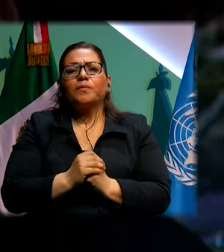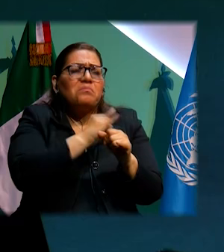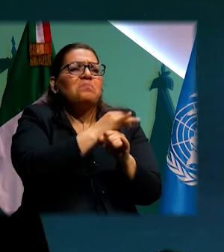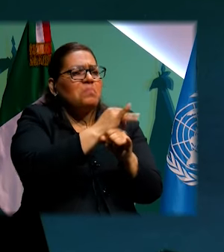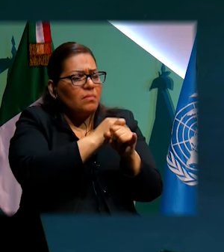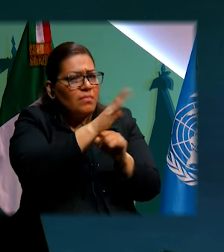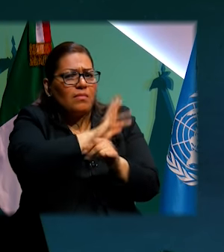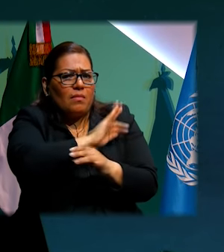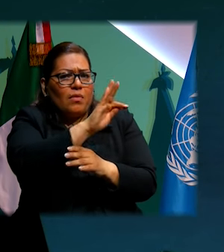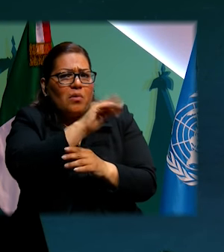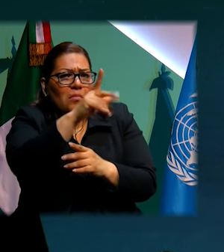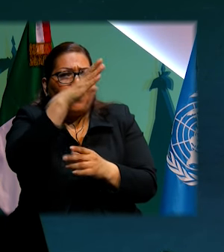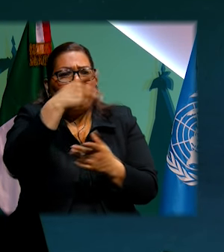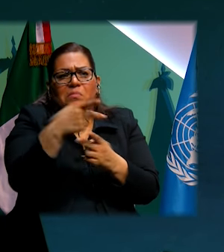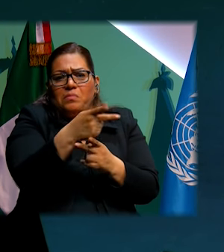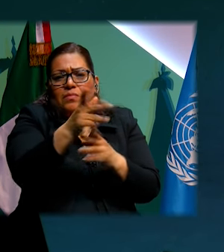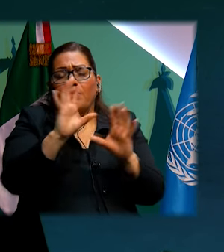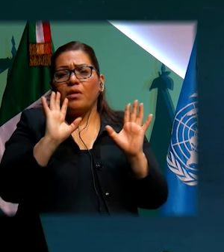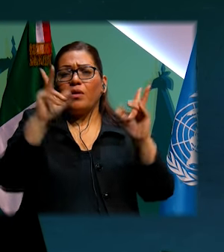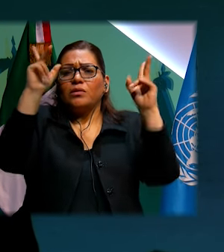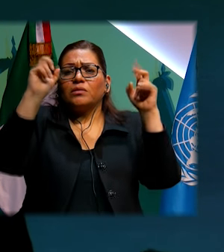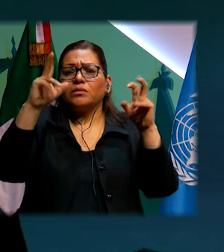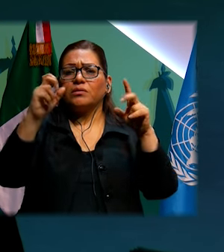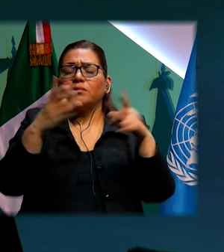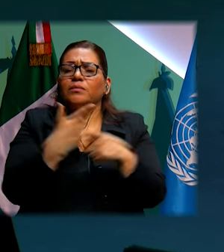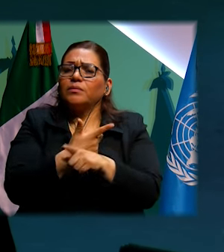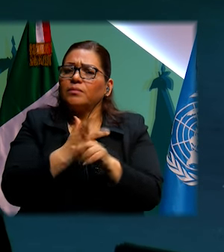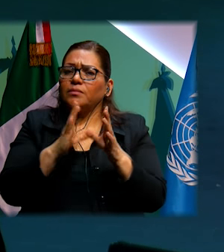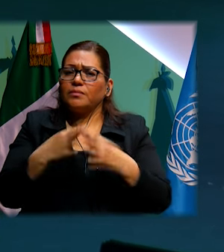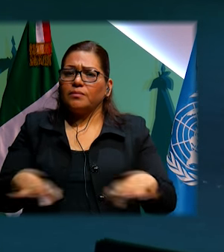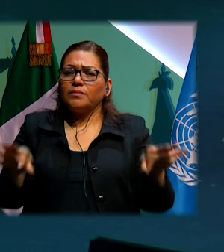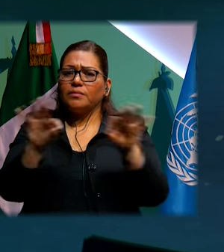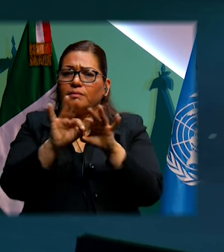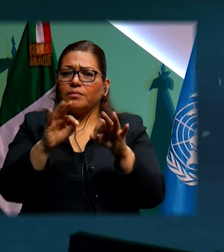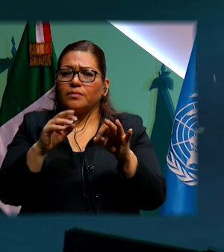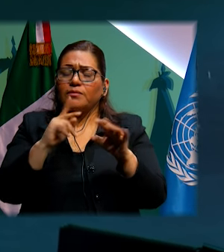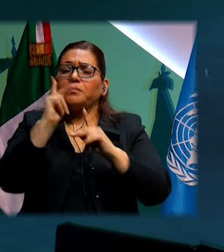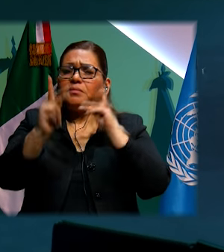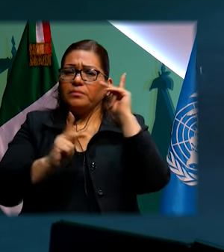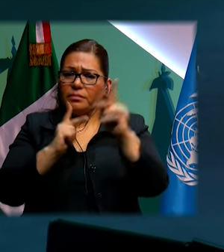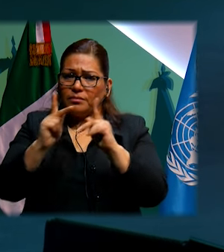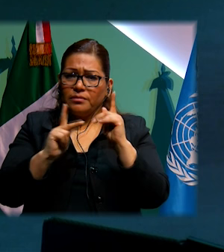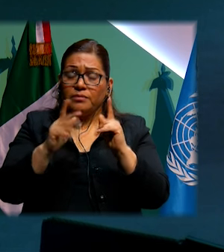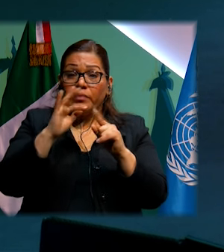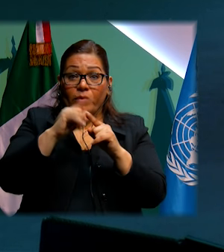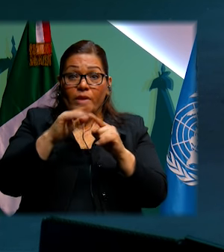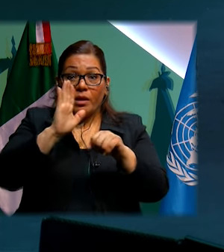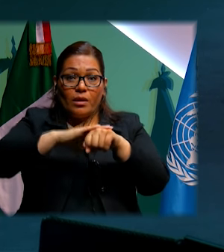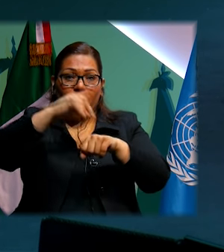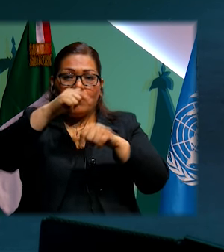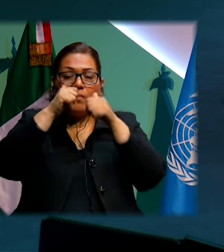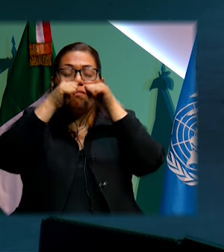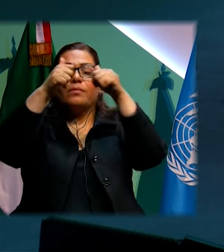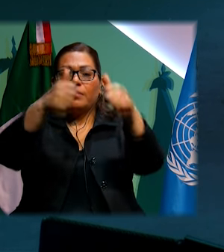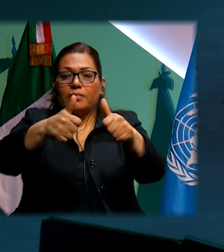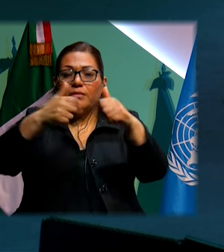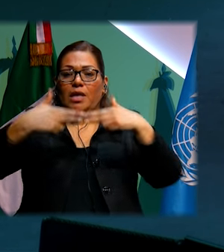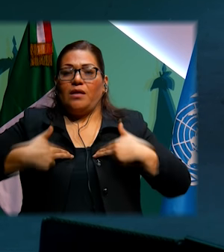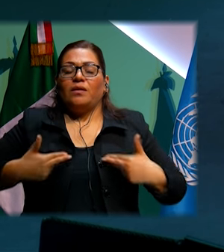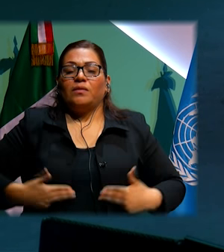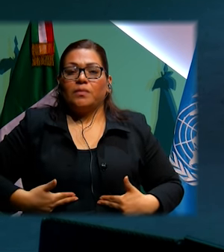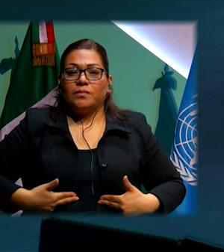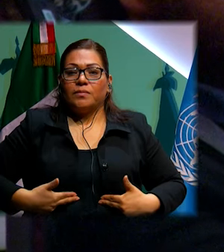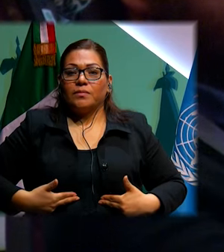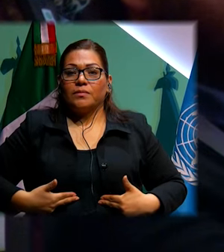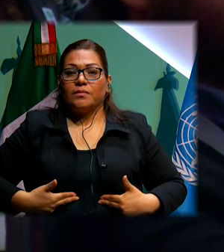theme. We should be paying more attention to the people side of the internet because, in the